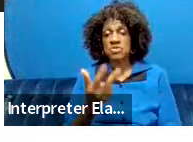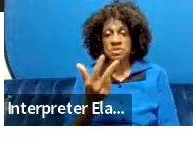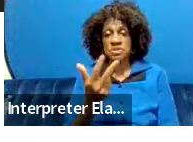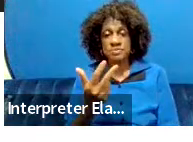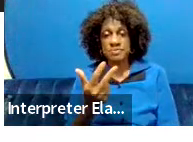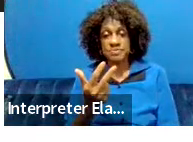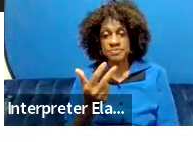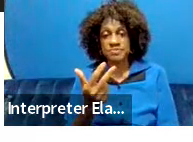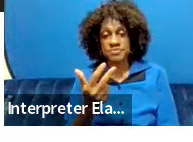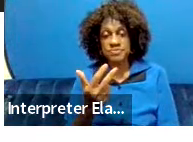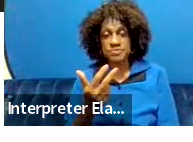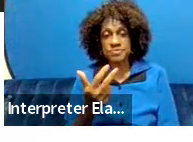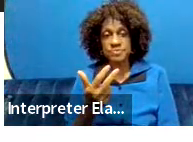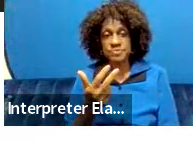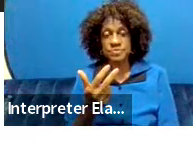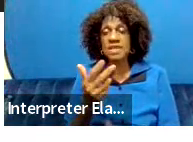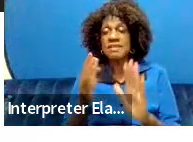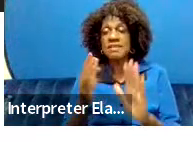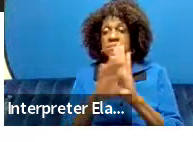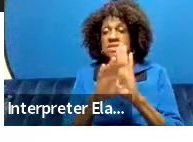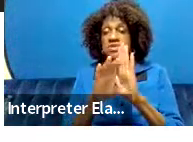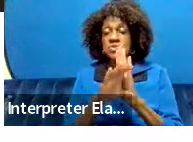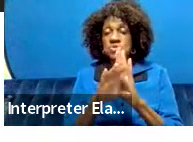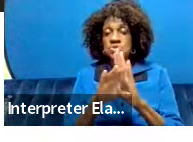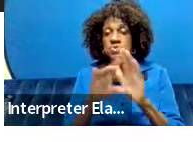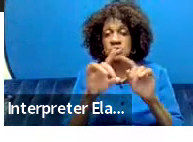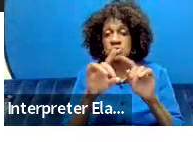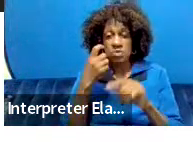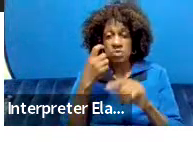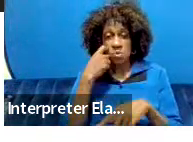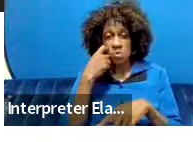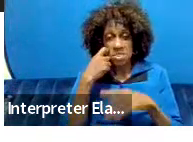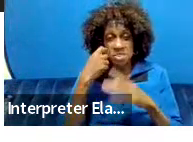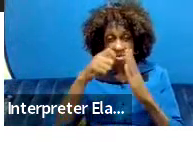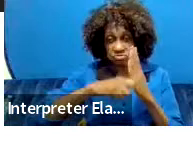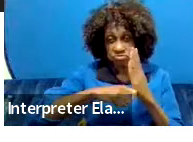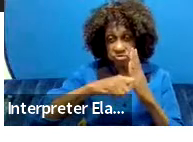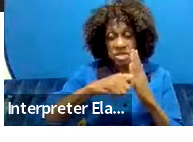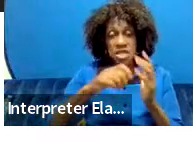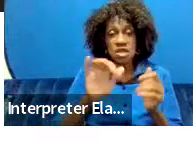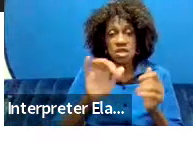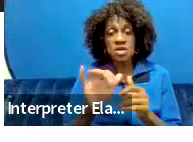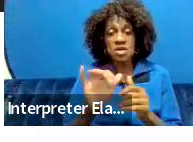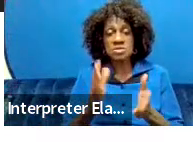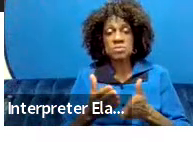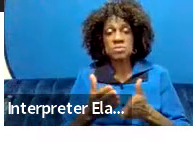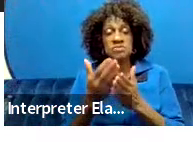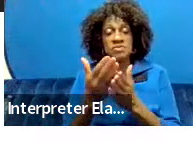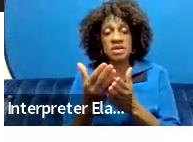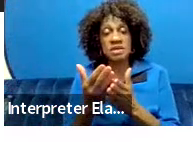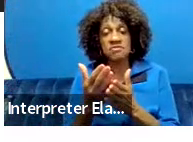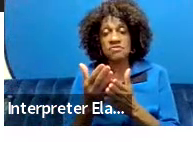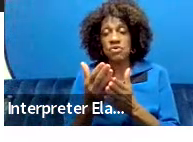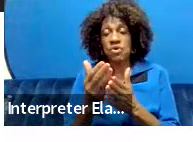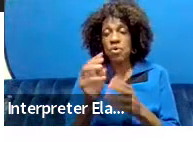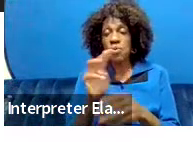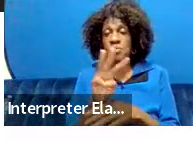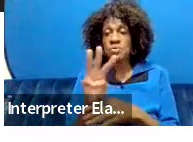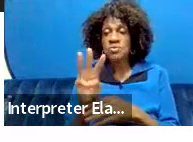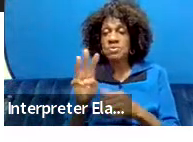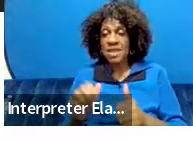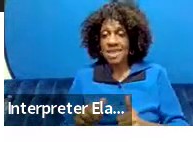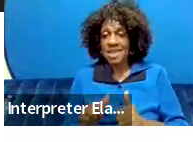3 pictures several of our recent guides, but also provides the website address